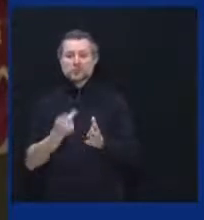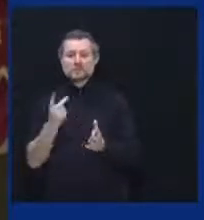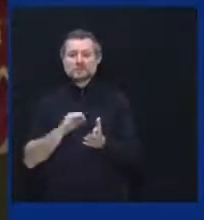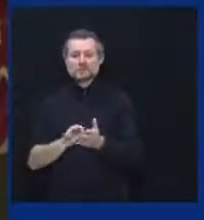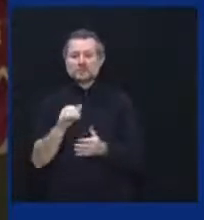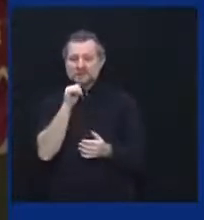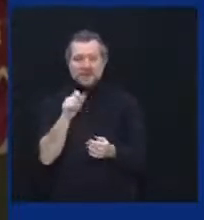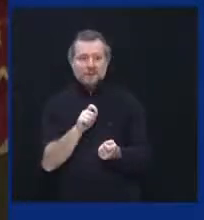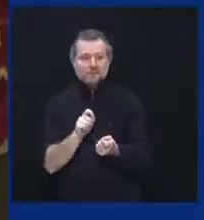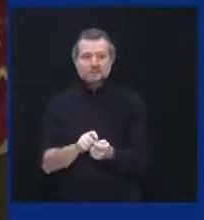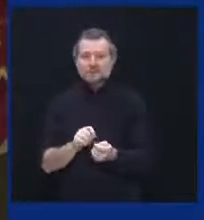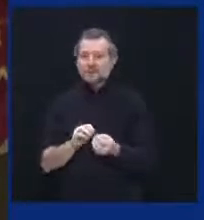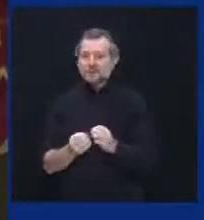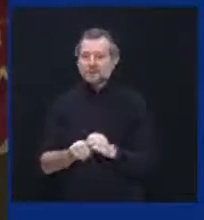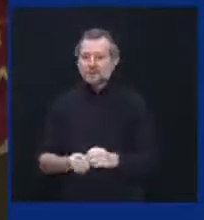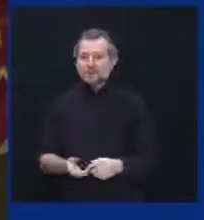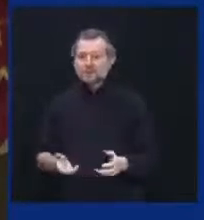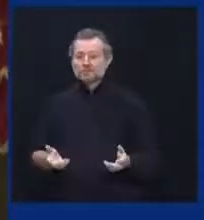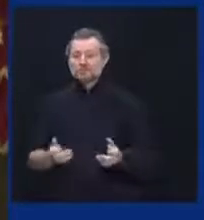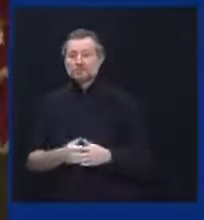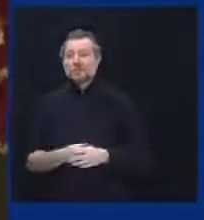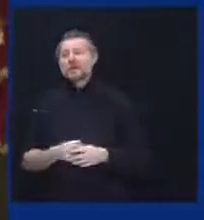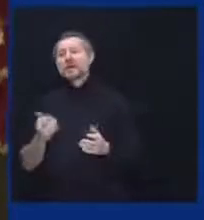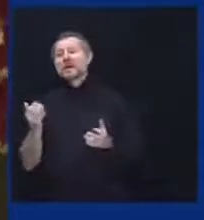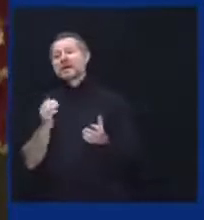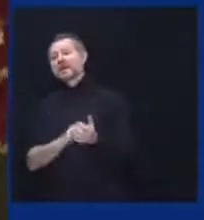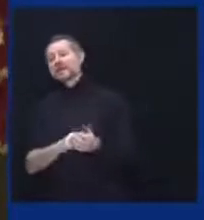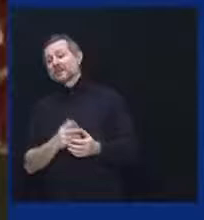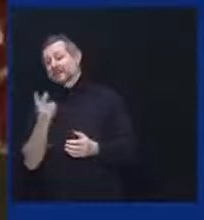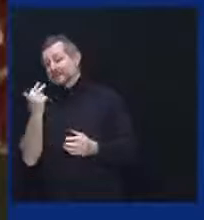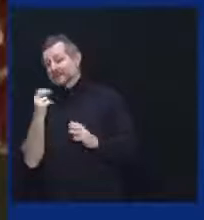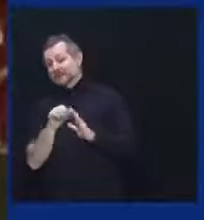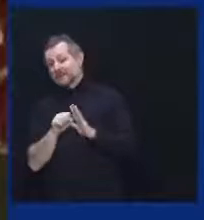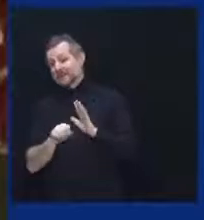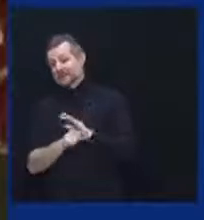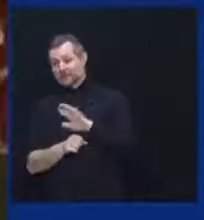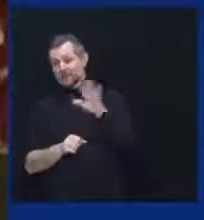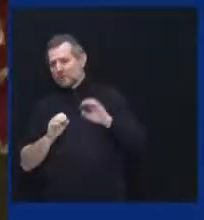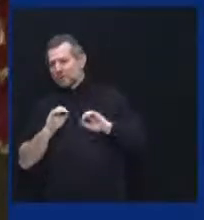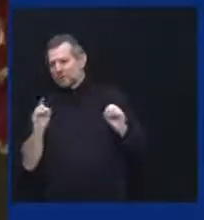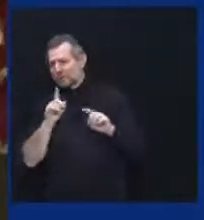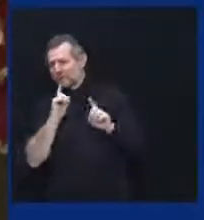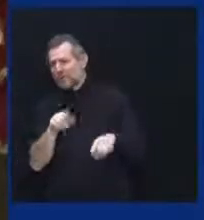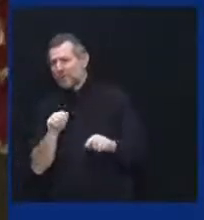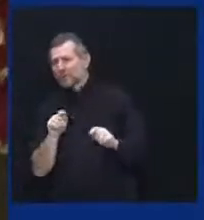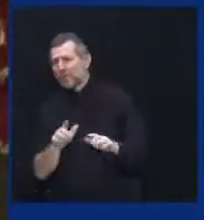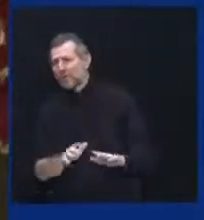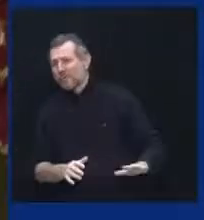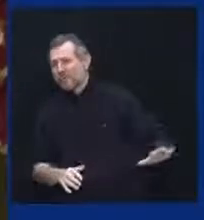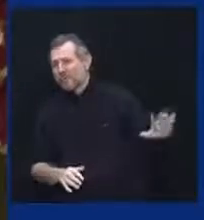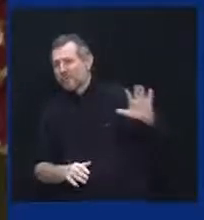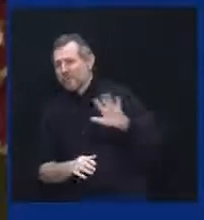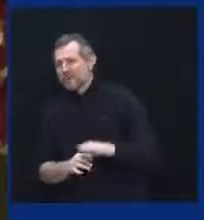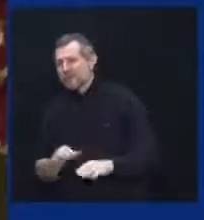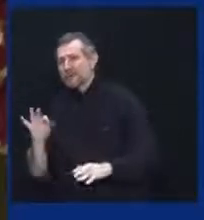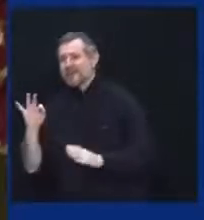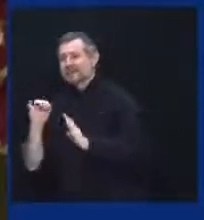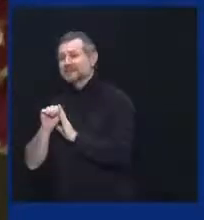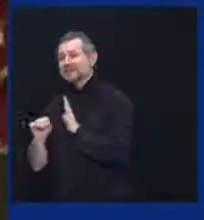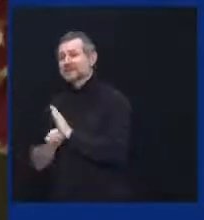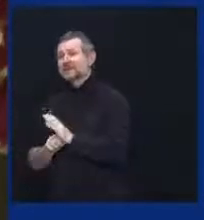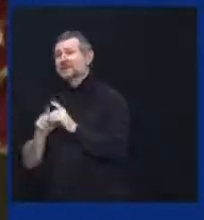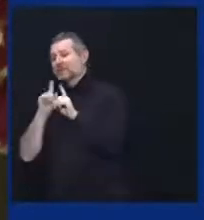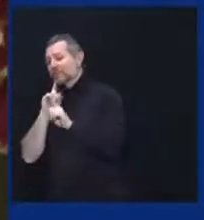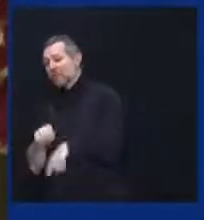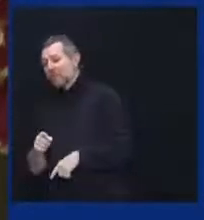was happening on COVID in New York. Again, 13 states in the country report absolutely no data on nursing homes, and only 9 states in the country report presumed